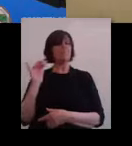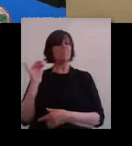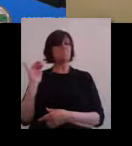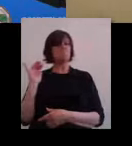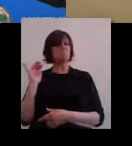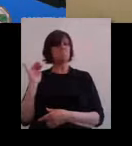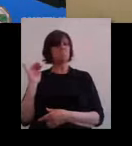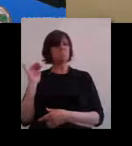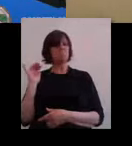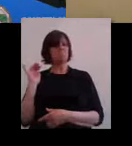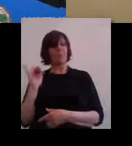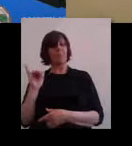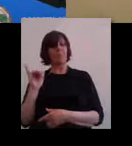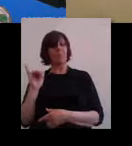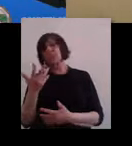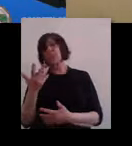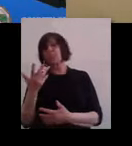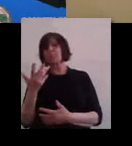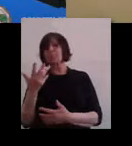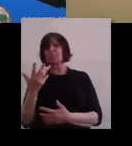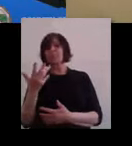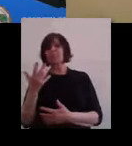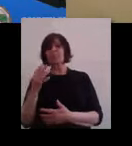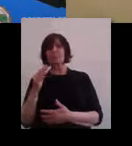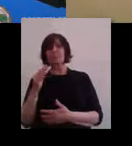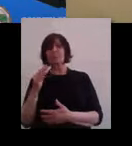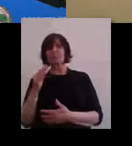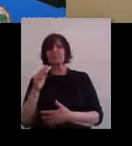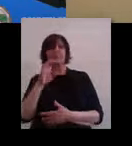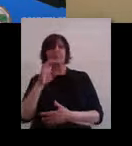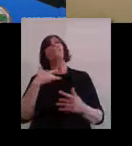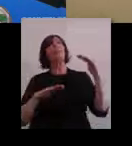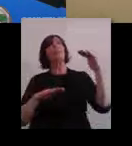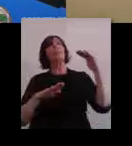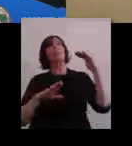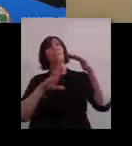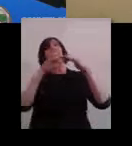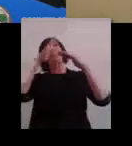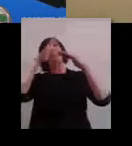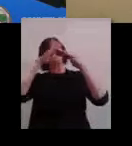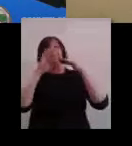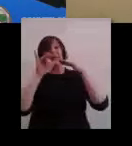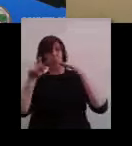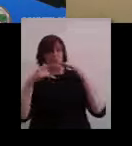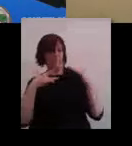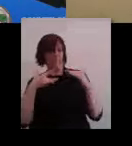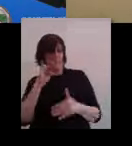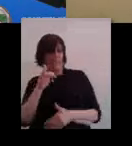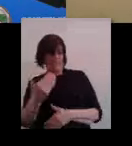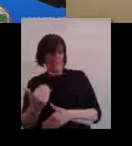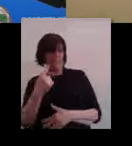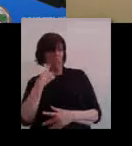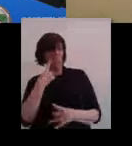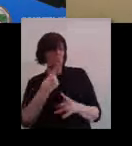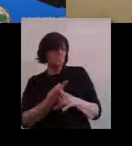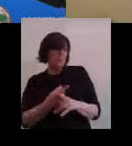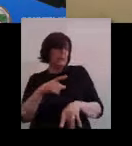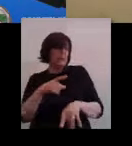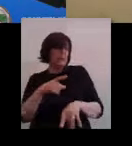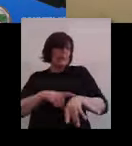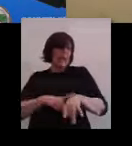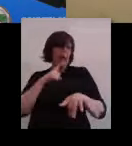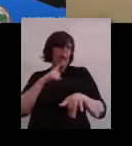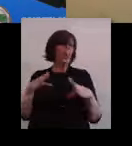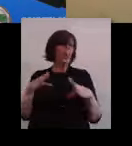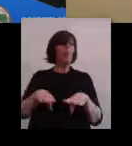mentioned Erie County reaching a peak mid-May. Do you think that that would be an accurate time to begin reopening Western New